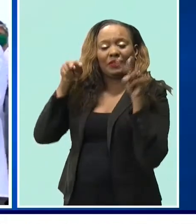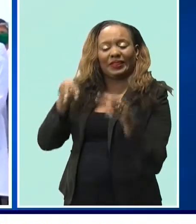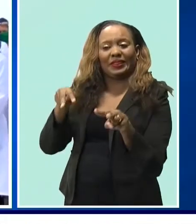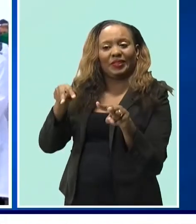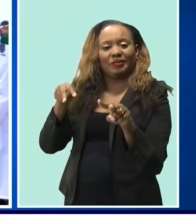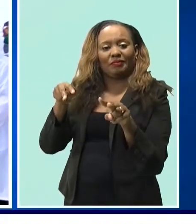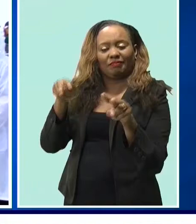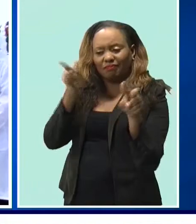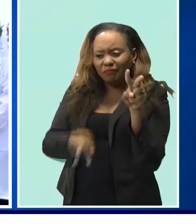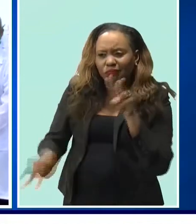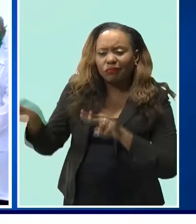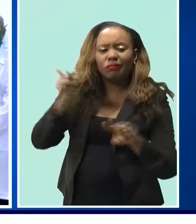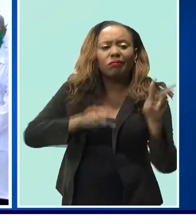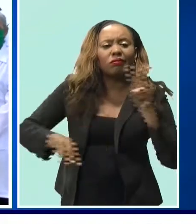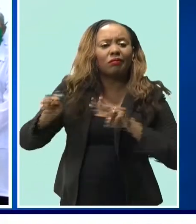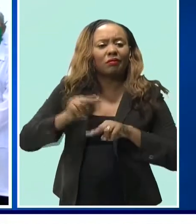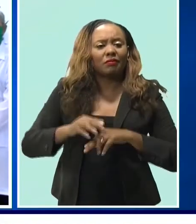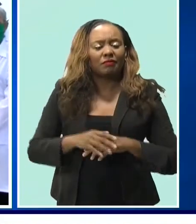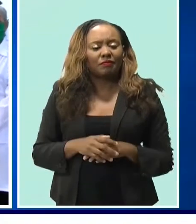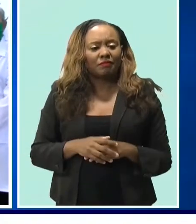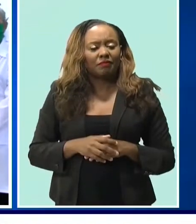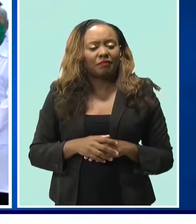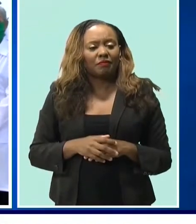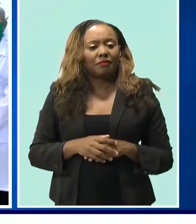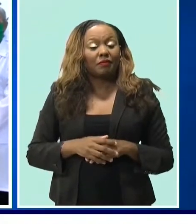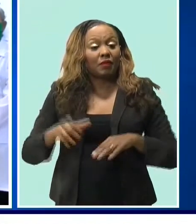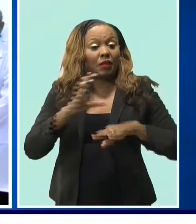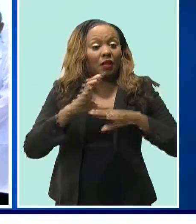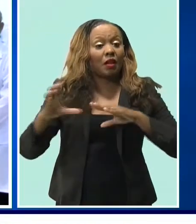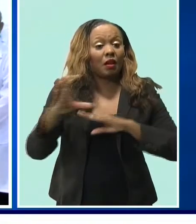that the people of the Caribbean,